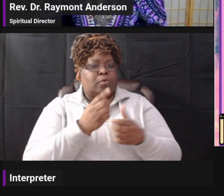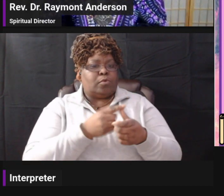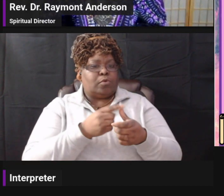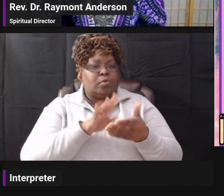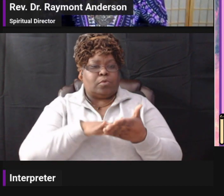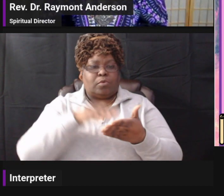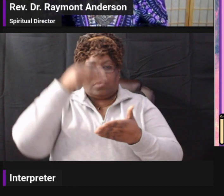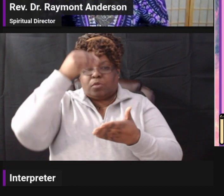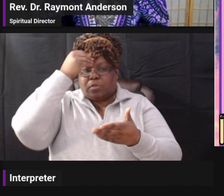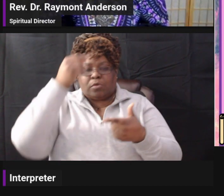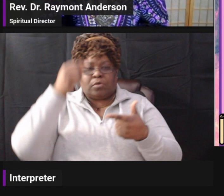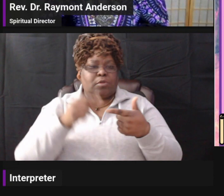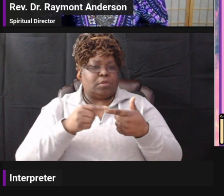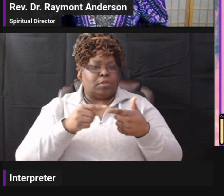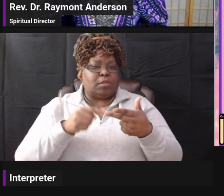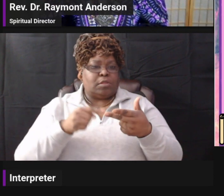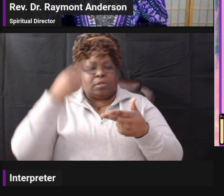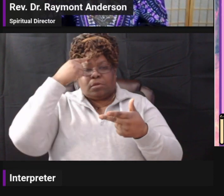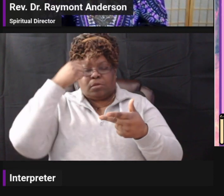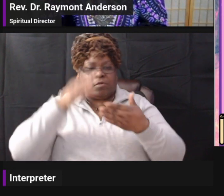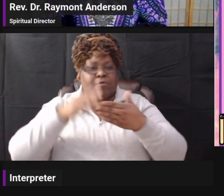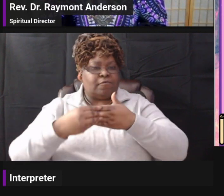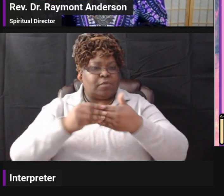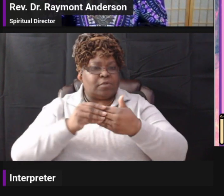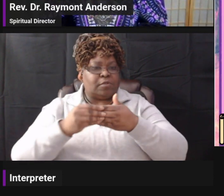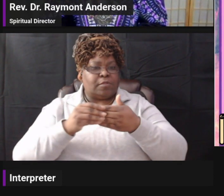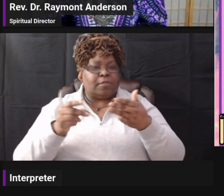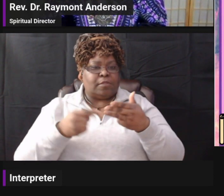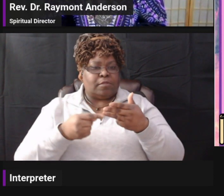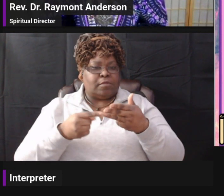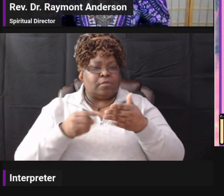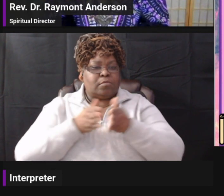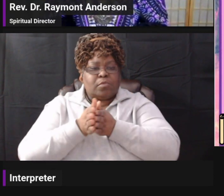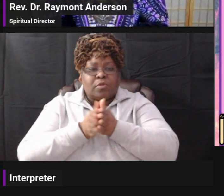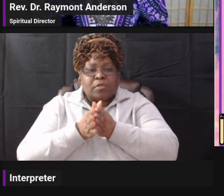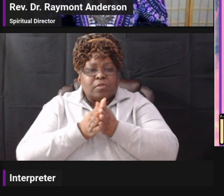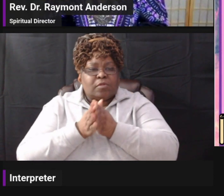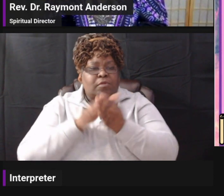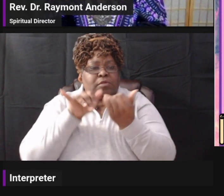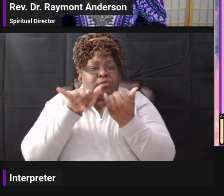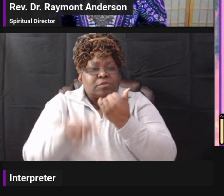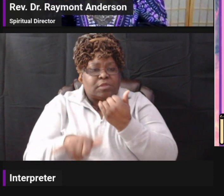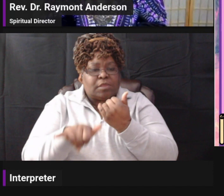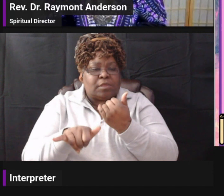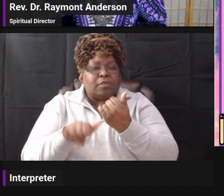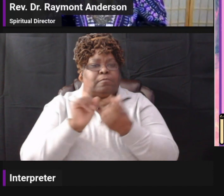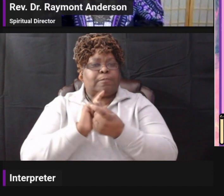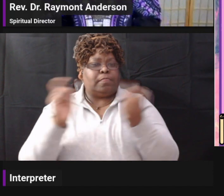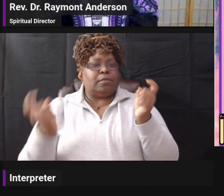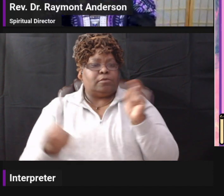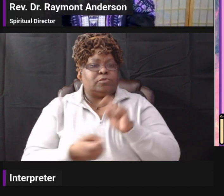growth, learning, cognitive flexibility, motivation,